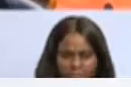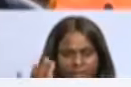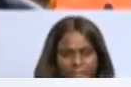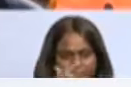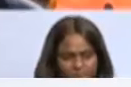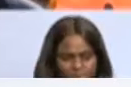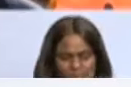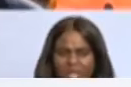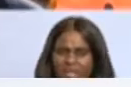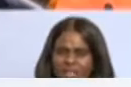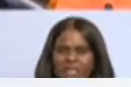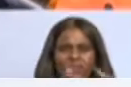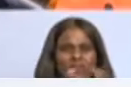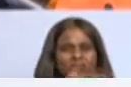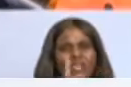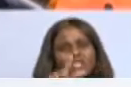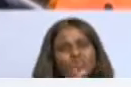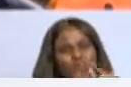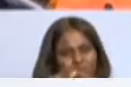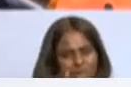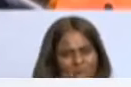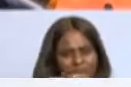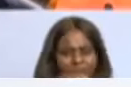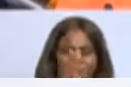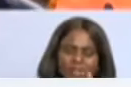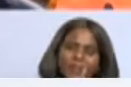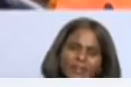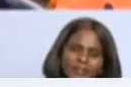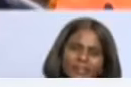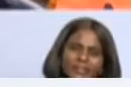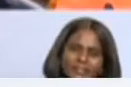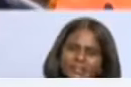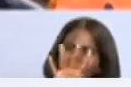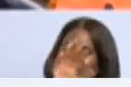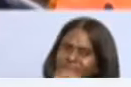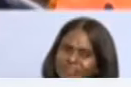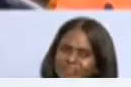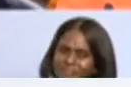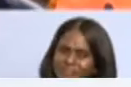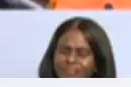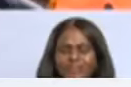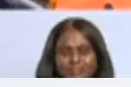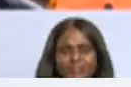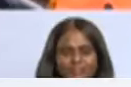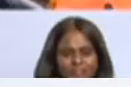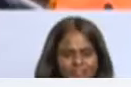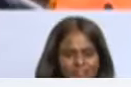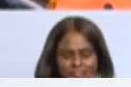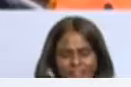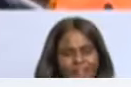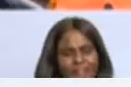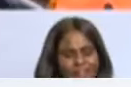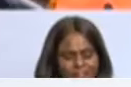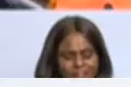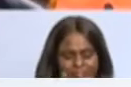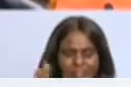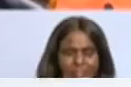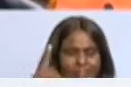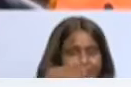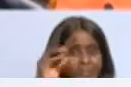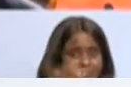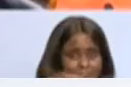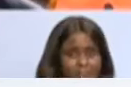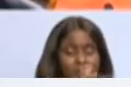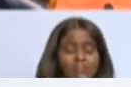very low. In some cases, 5%. Please pay back in order for more